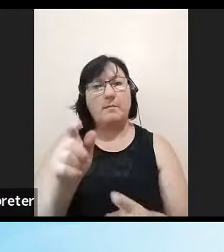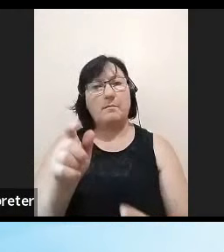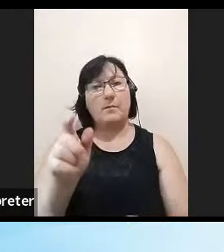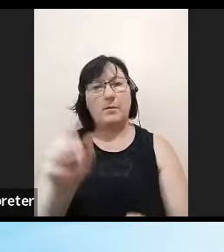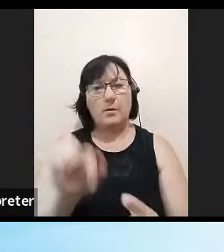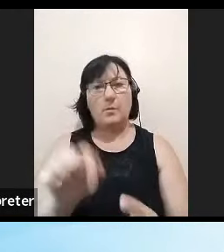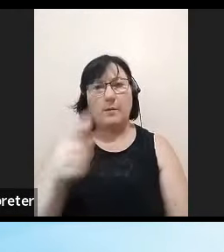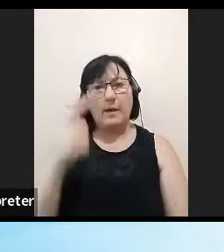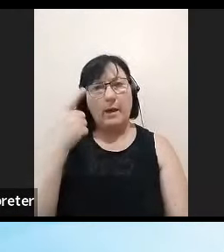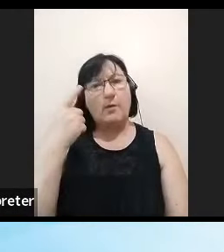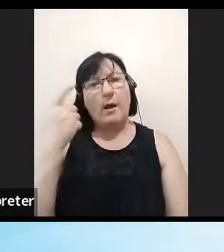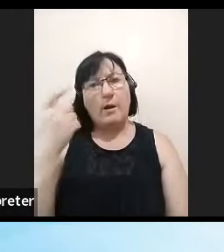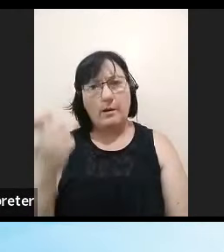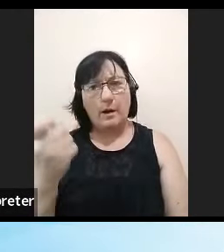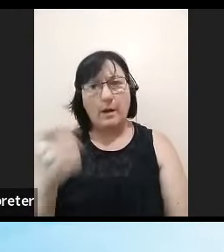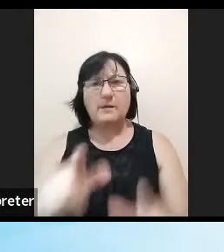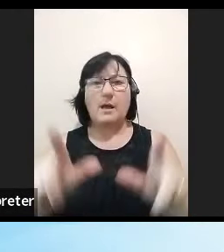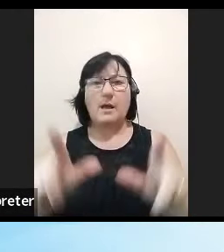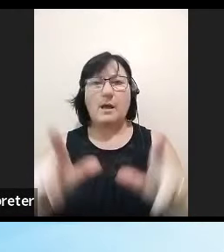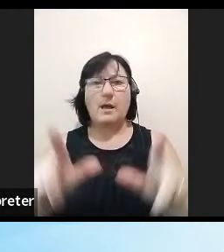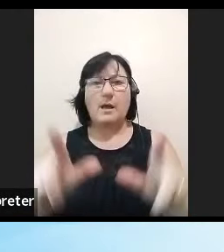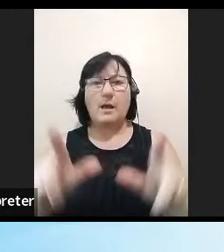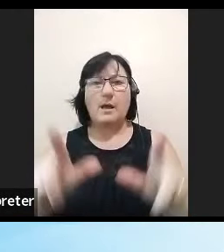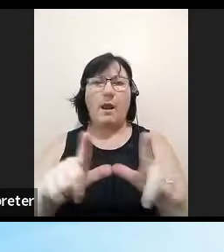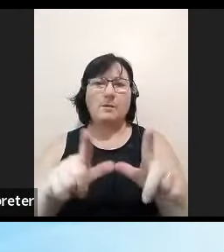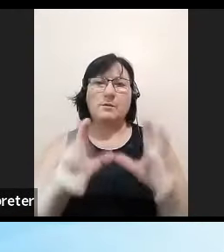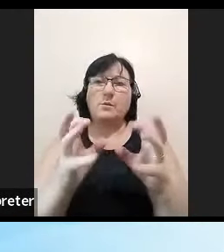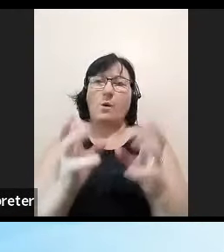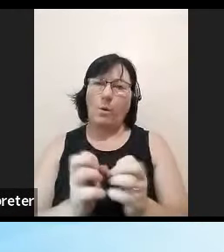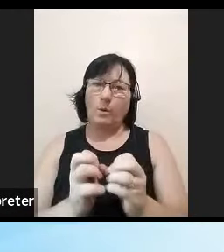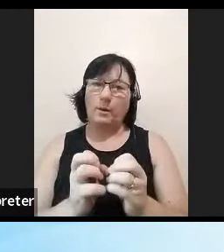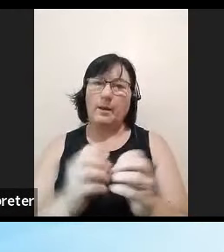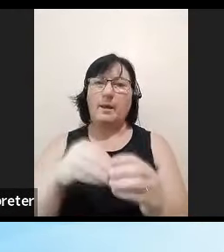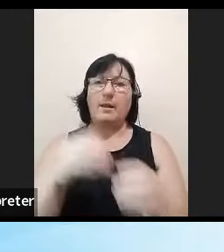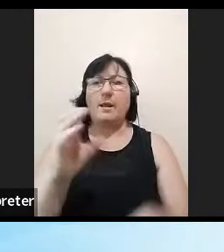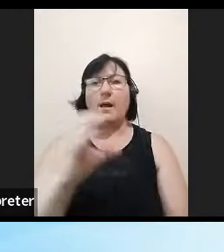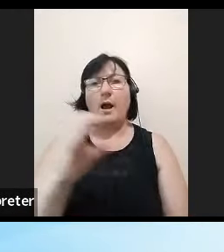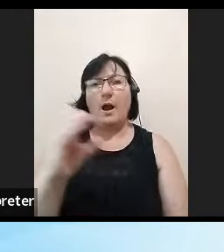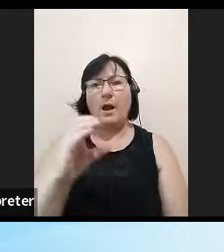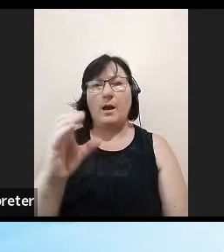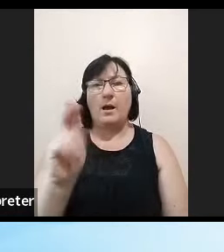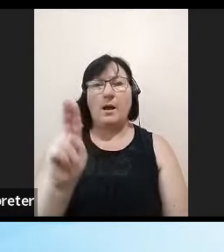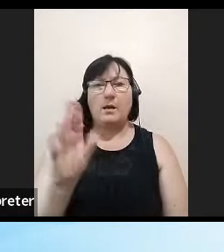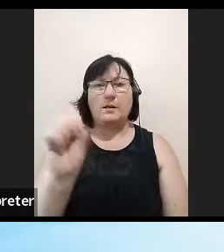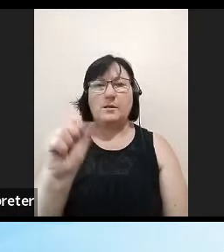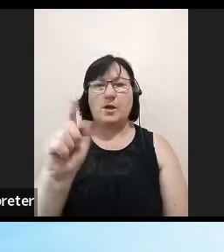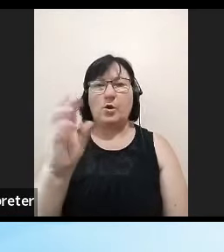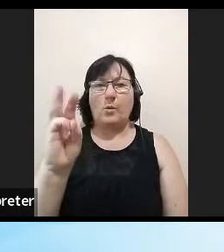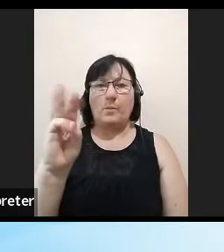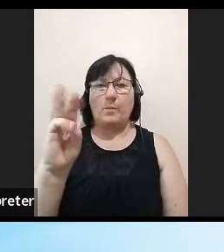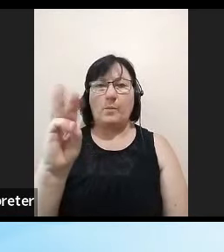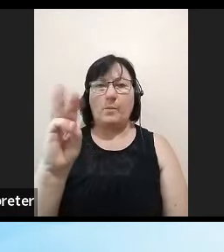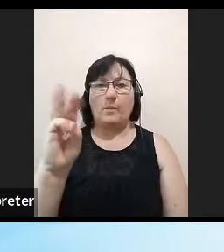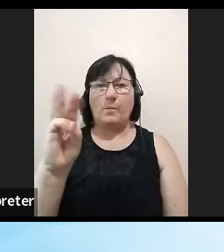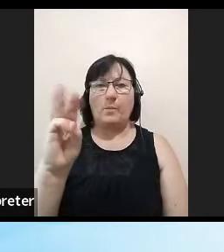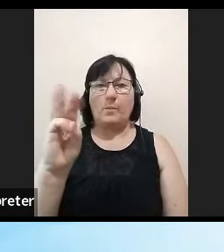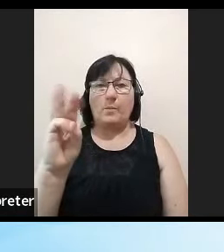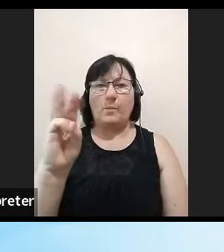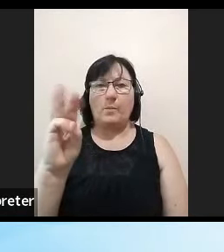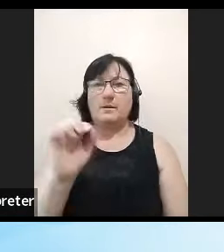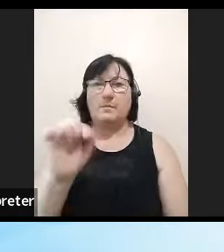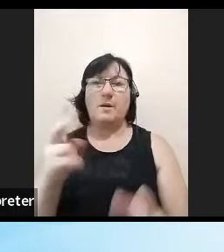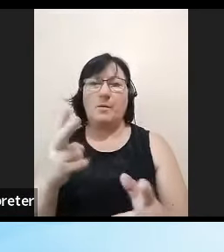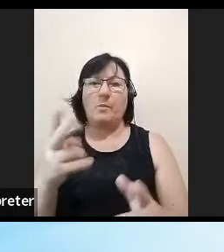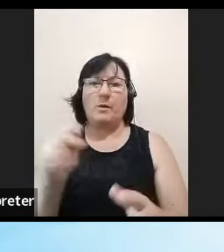license holder within customs and excise, be it they want to become a clearing agent, a transporter,